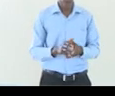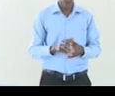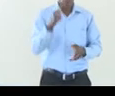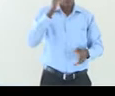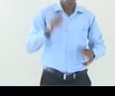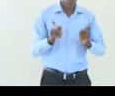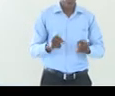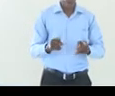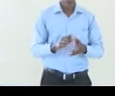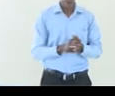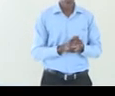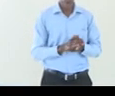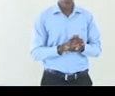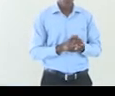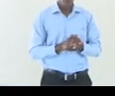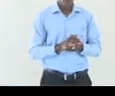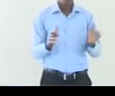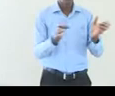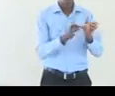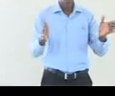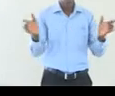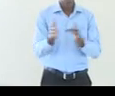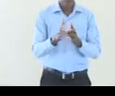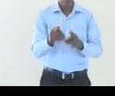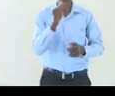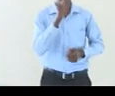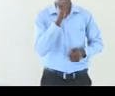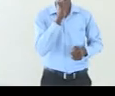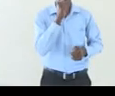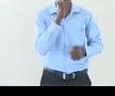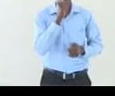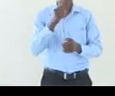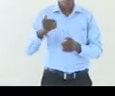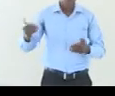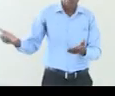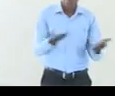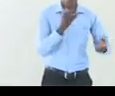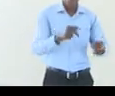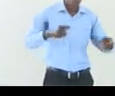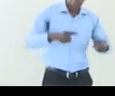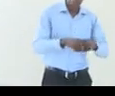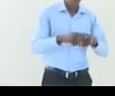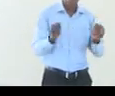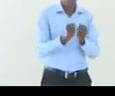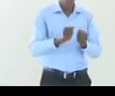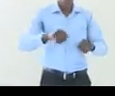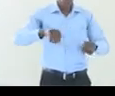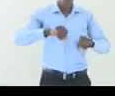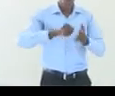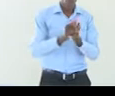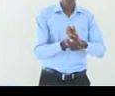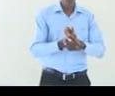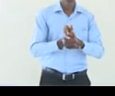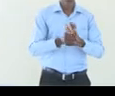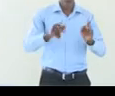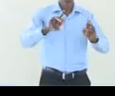I told you last Sunday or the Sunday before that anyone who really embraces the gospel and who is growing